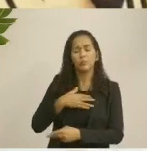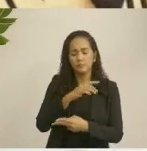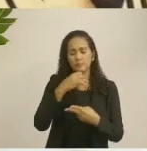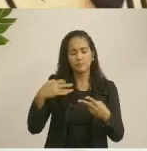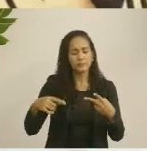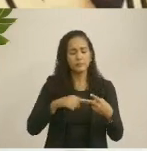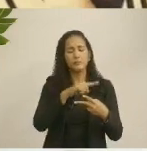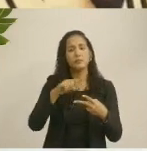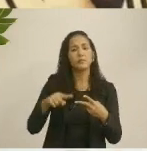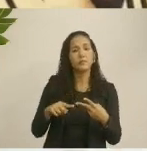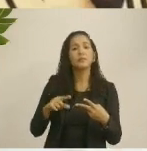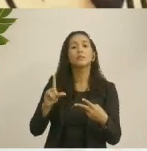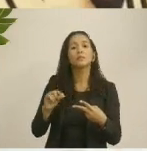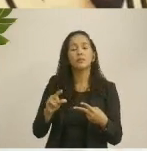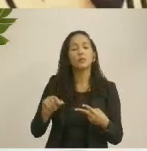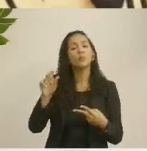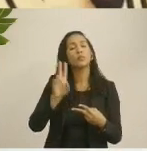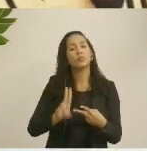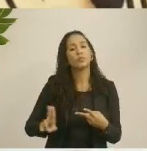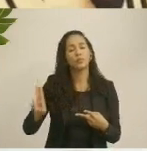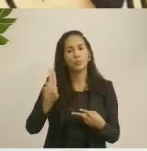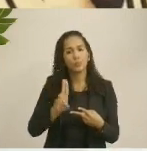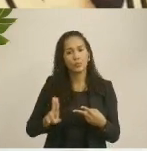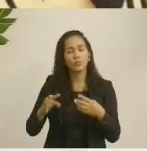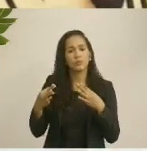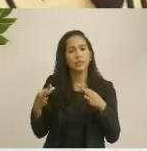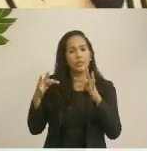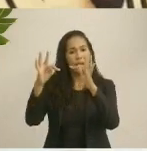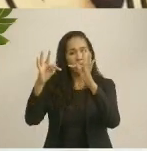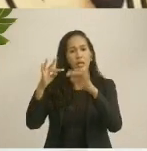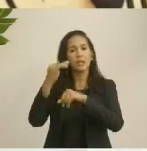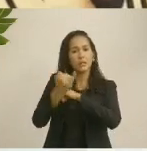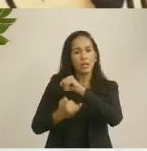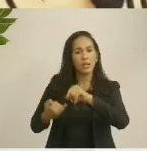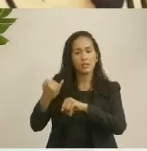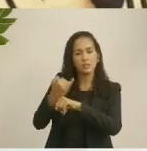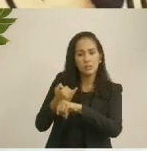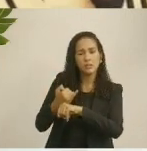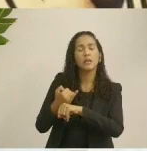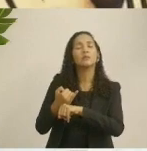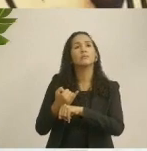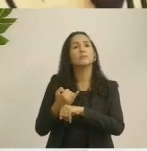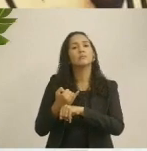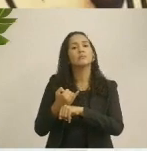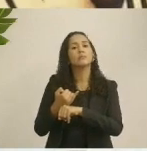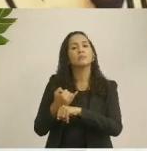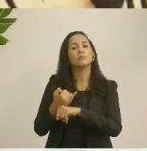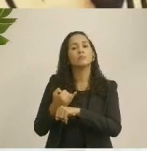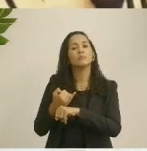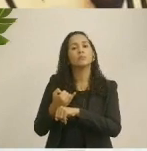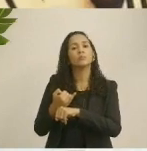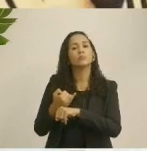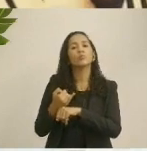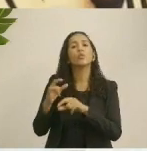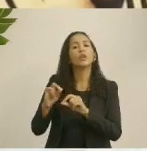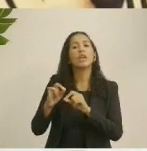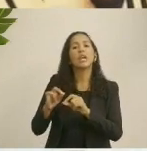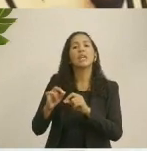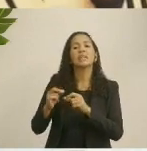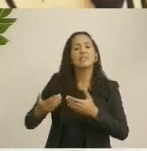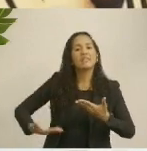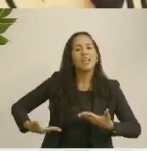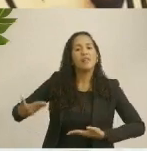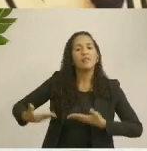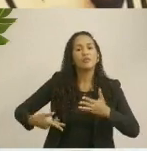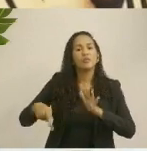using digital technologies for community-based services. Just today, my wife